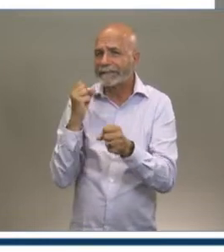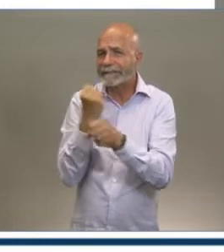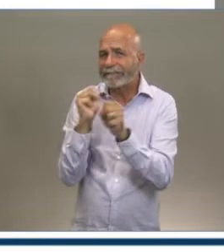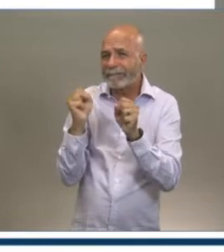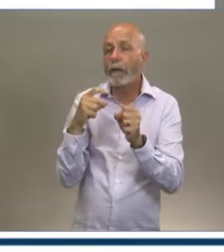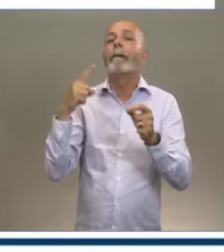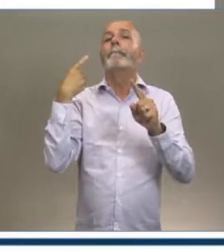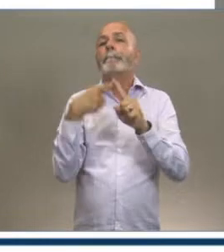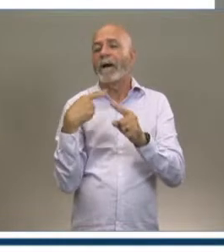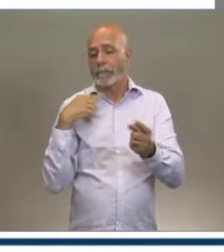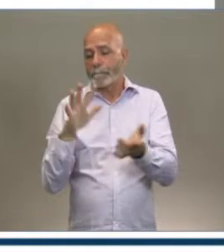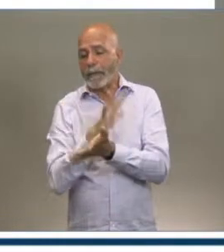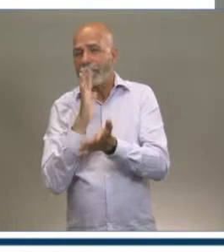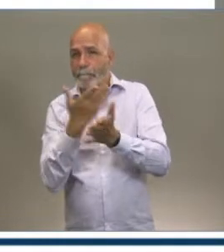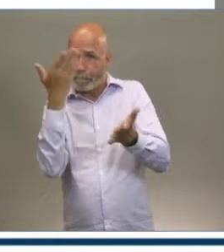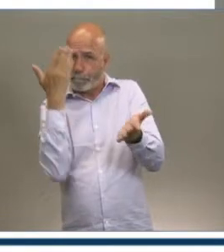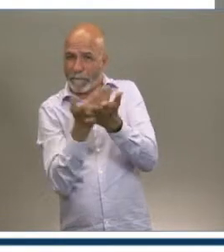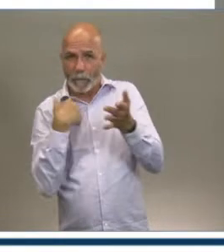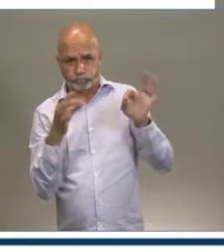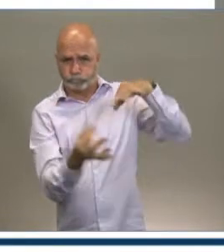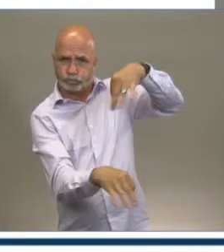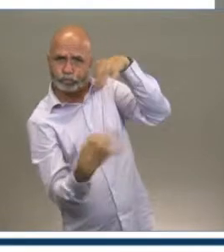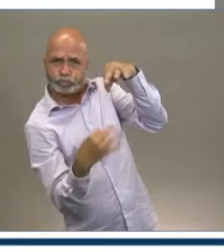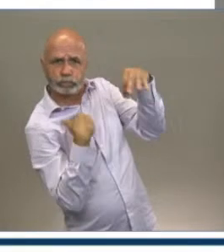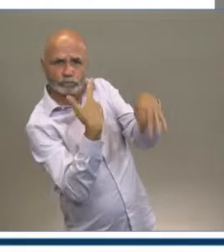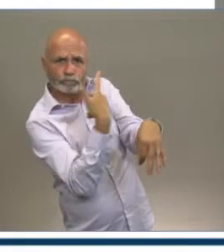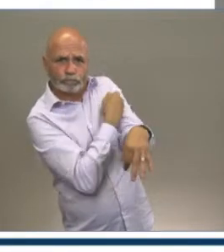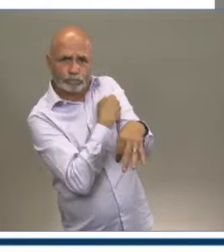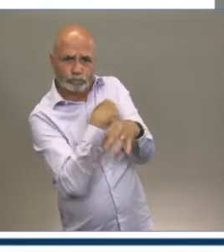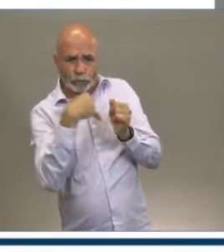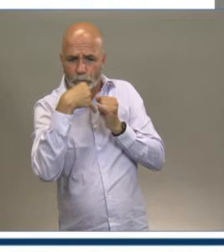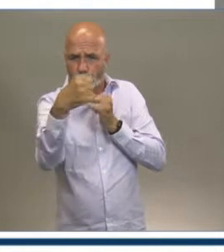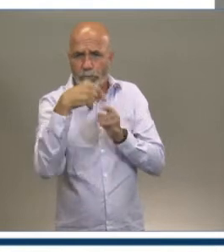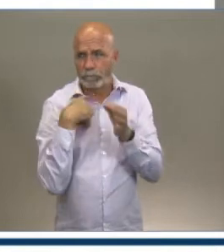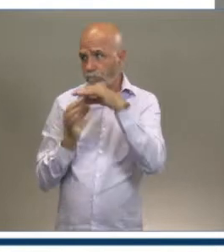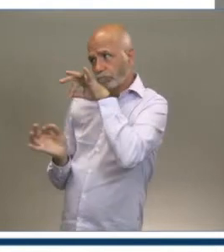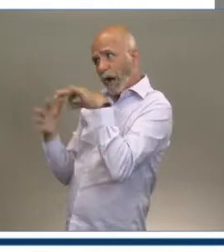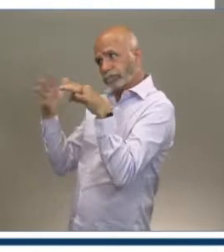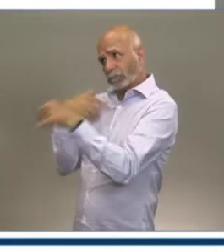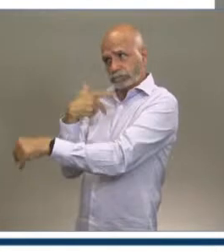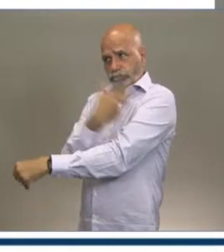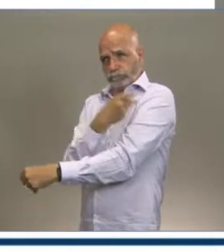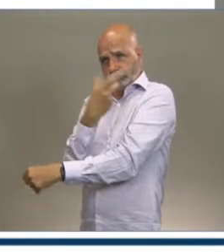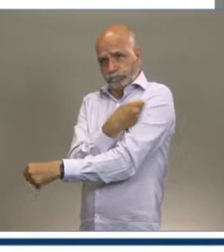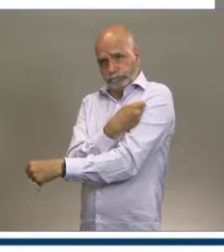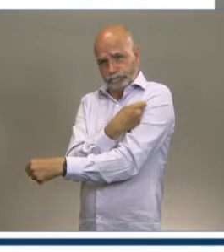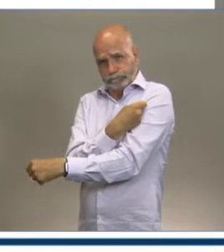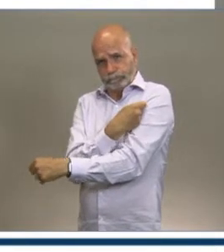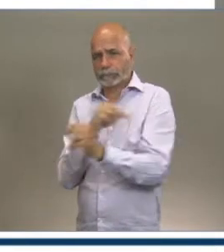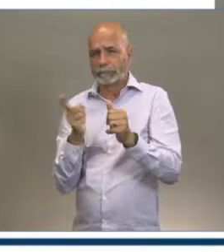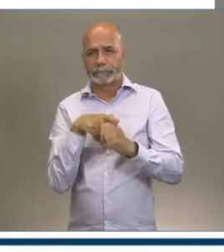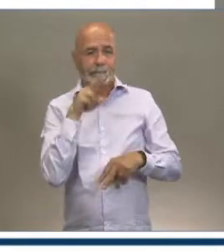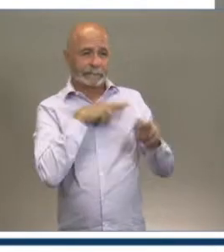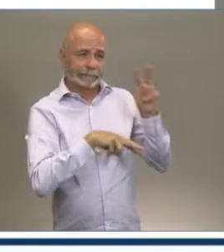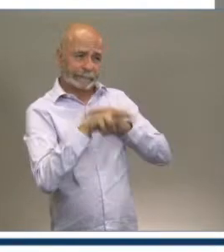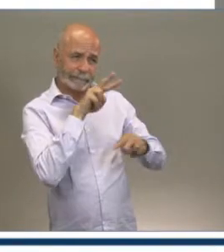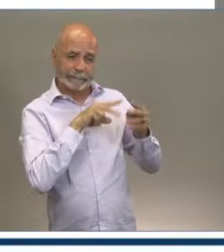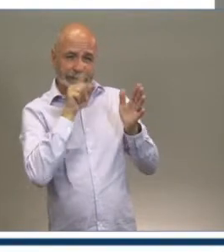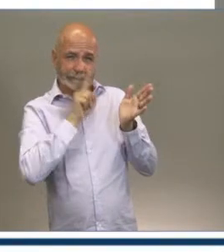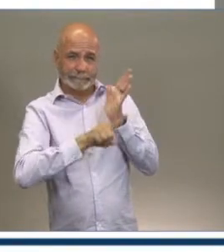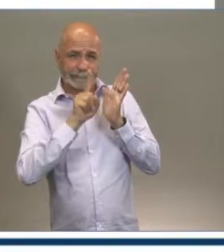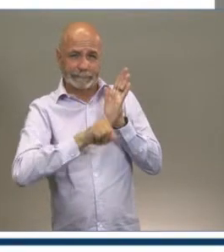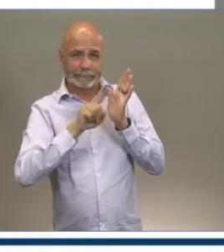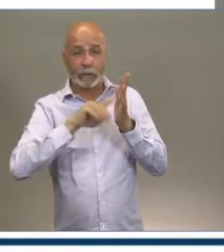show these documents at the border. And we will be monitoring these both at the border and online,